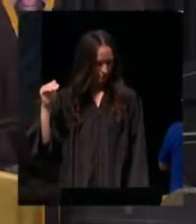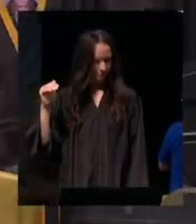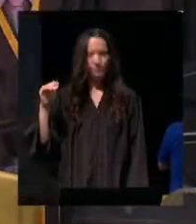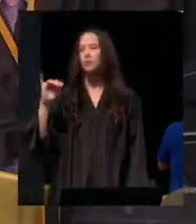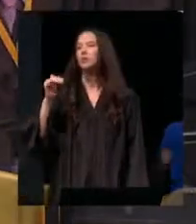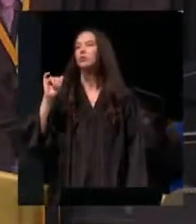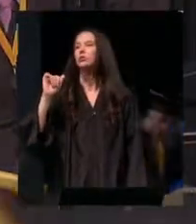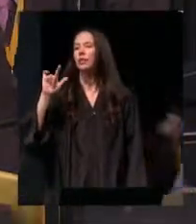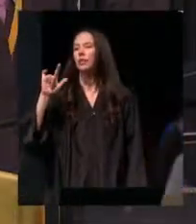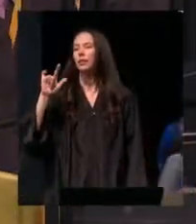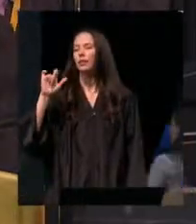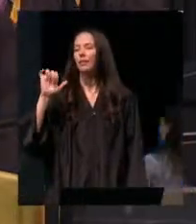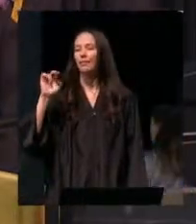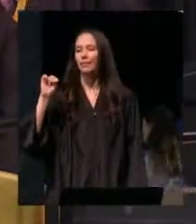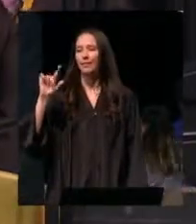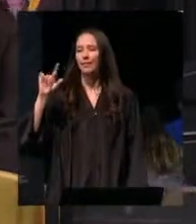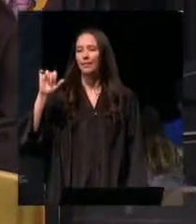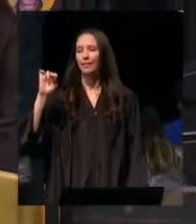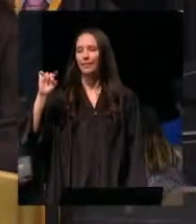Jalen Lindley.